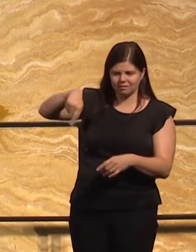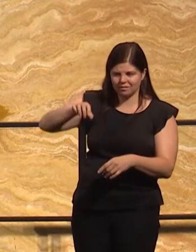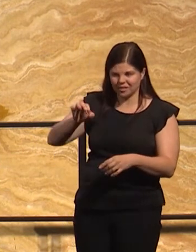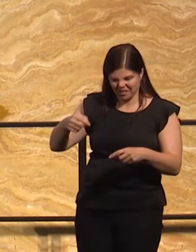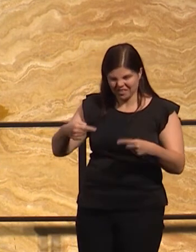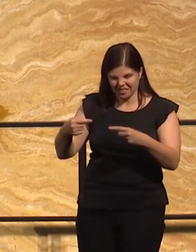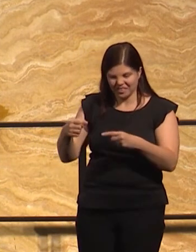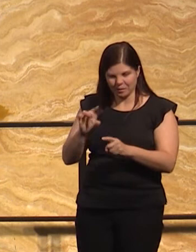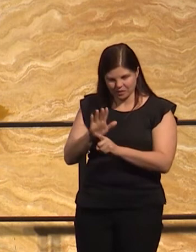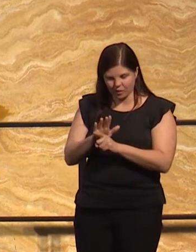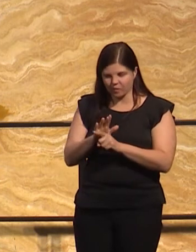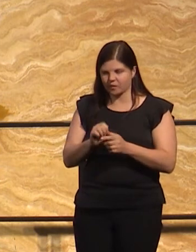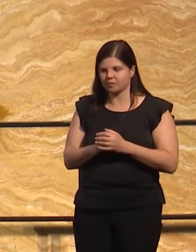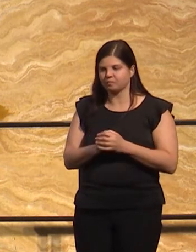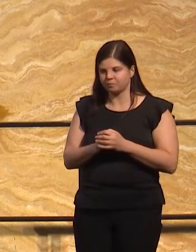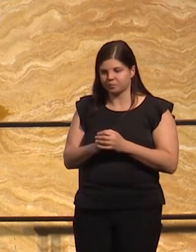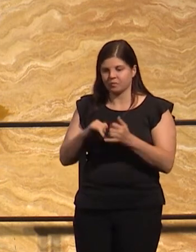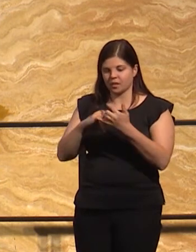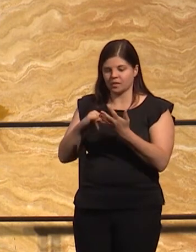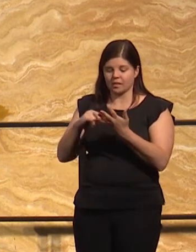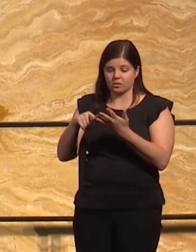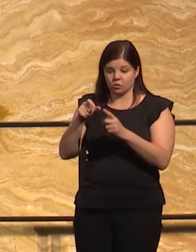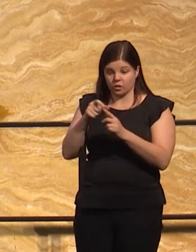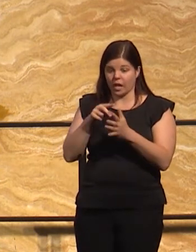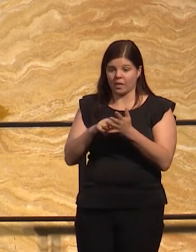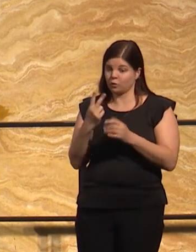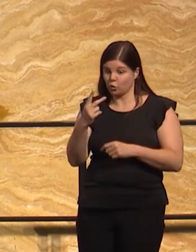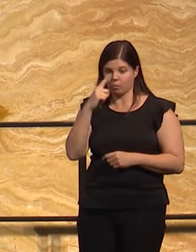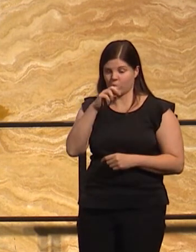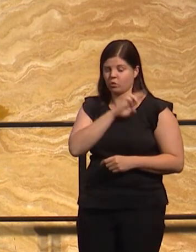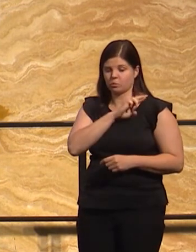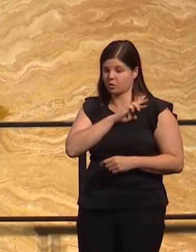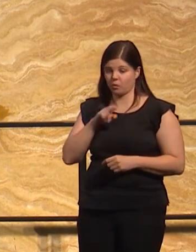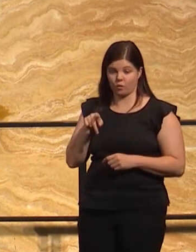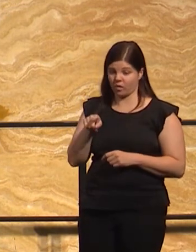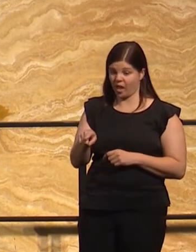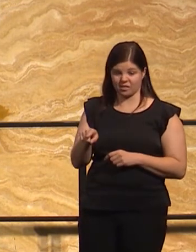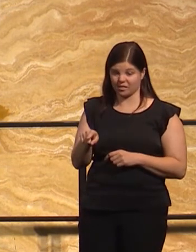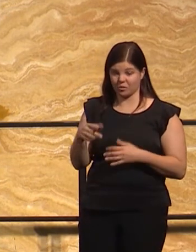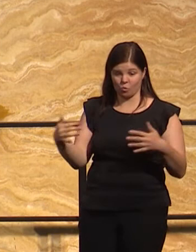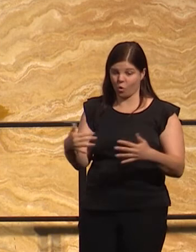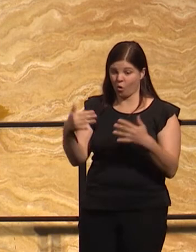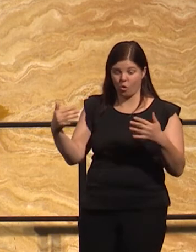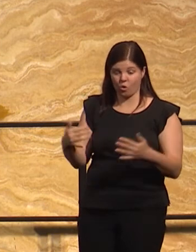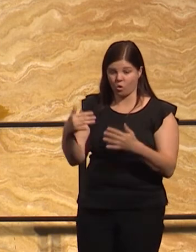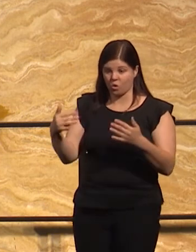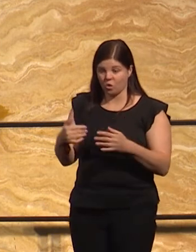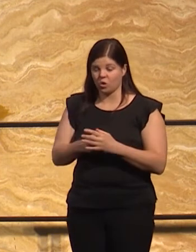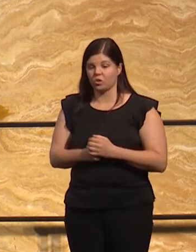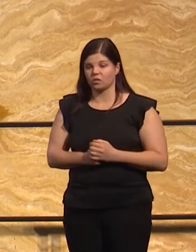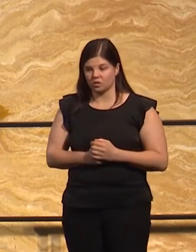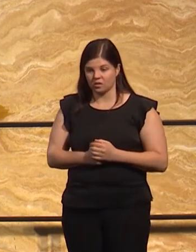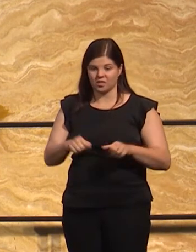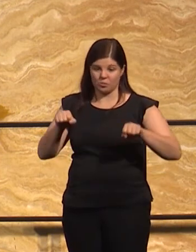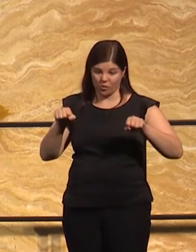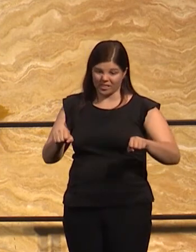two people responsible for the civil war there. Yes, the UN has failed, the international community has failed, but the